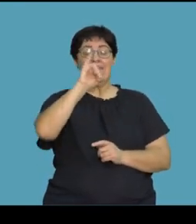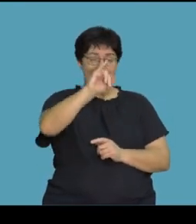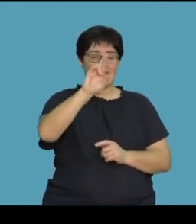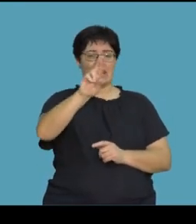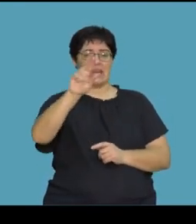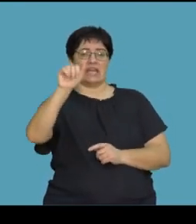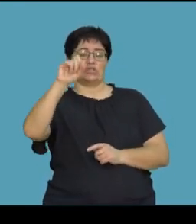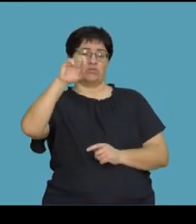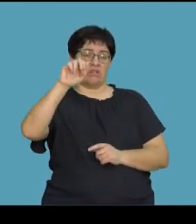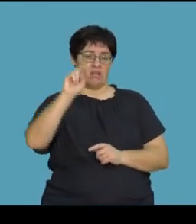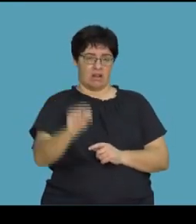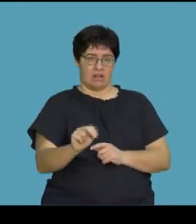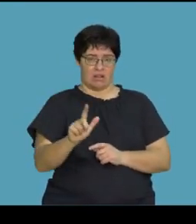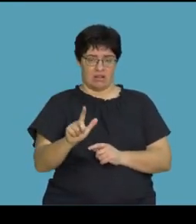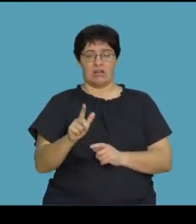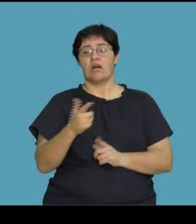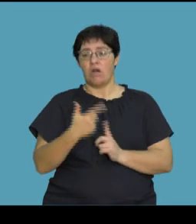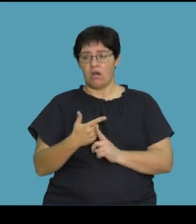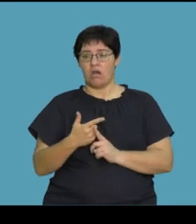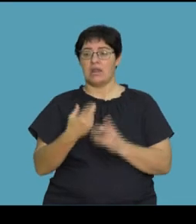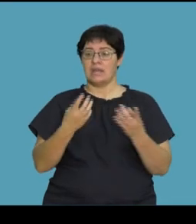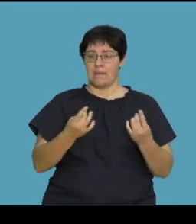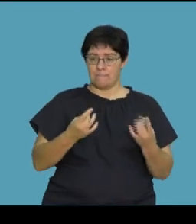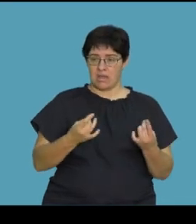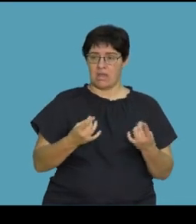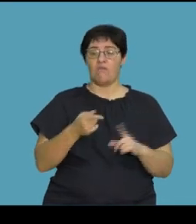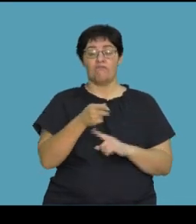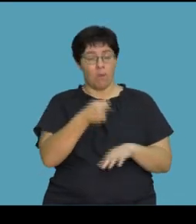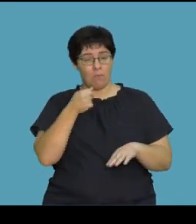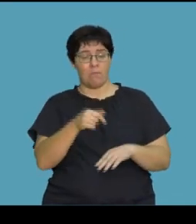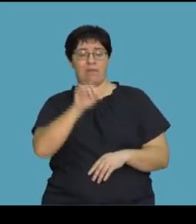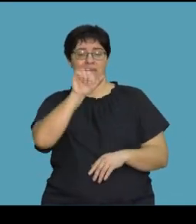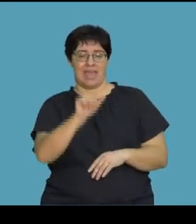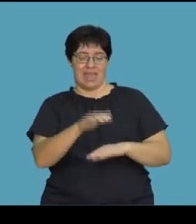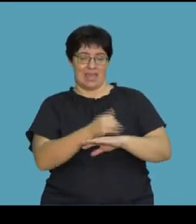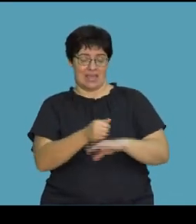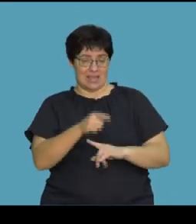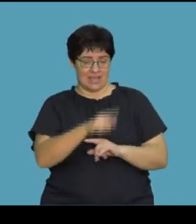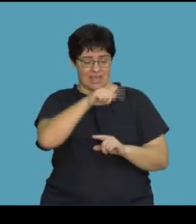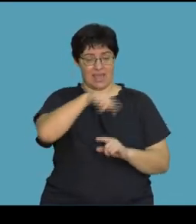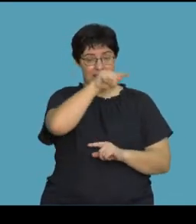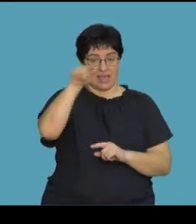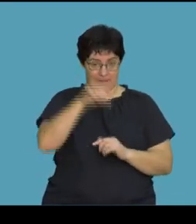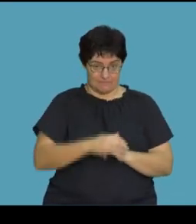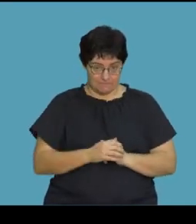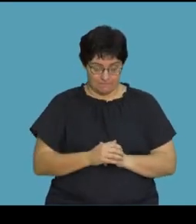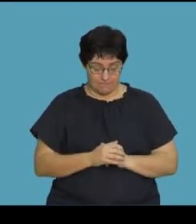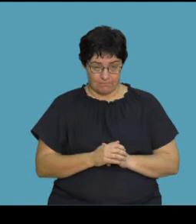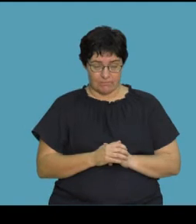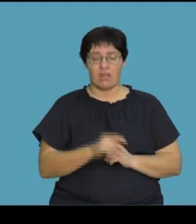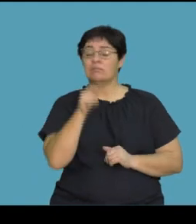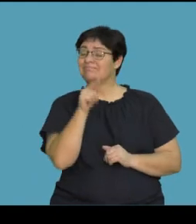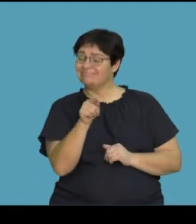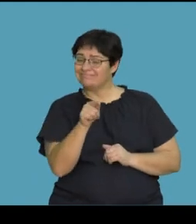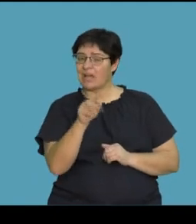me, of the form root of A. Now, the condition for this to be irrational